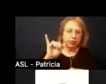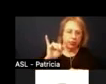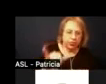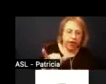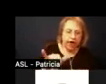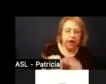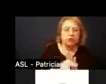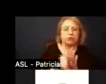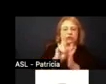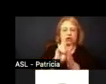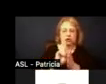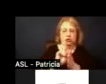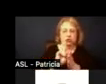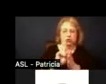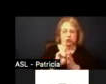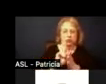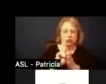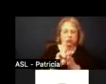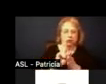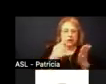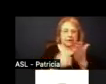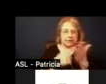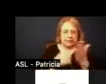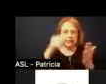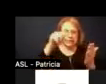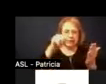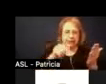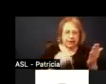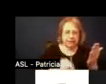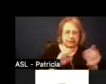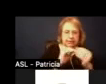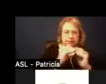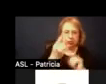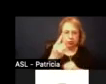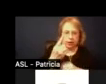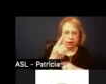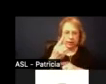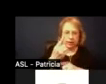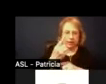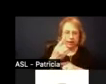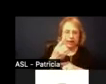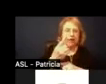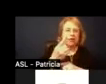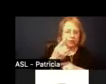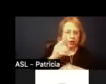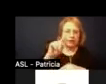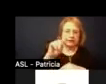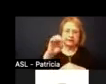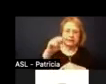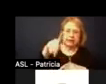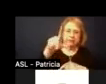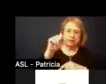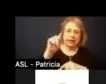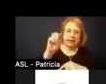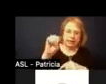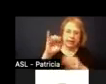that review um addressed the following elements one uh is the specific template that was put out by the state the so